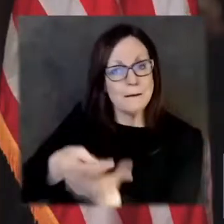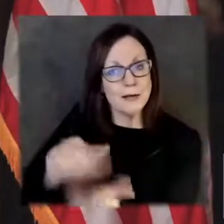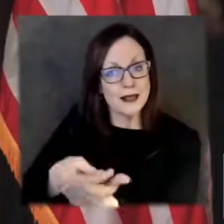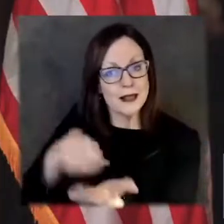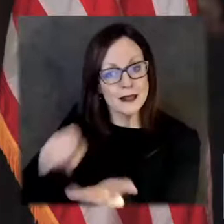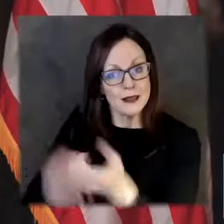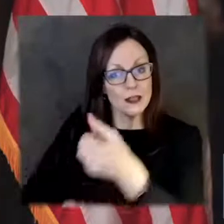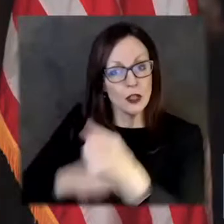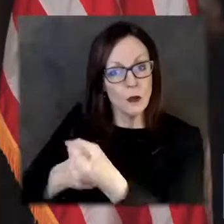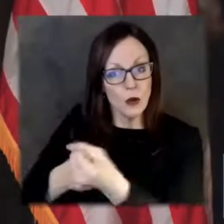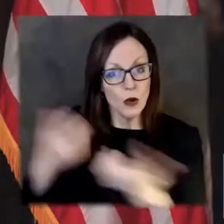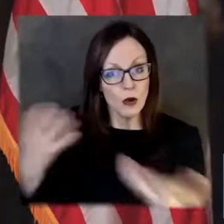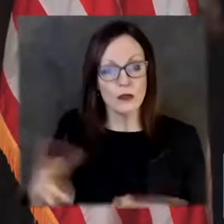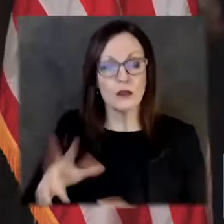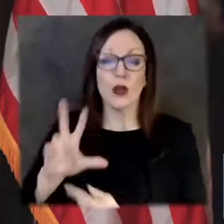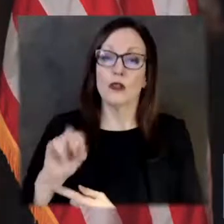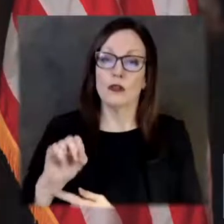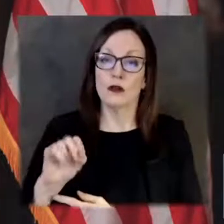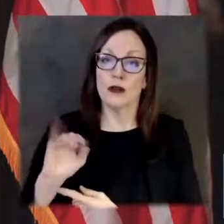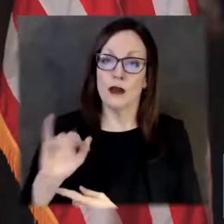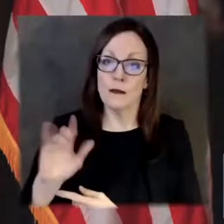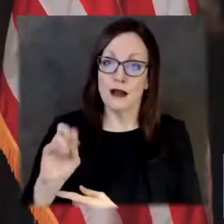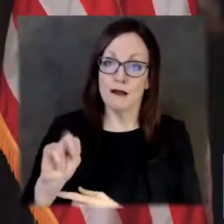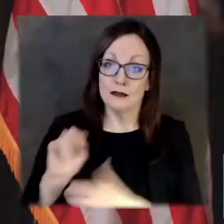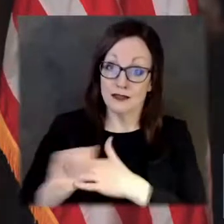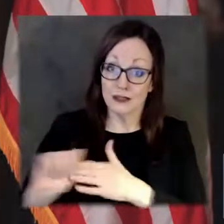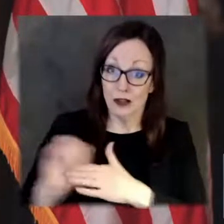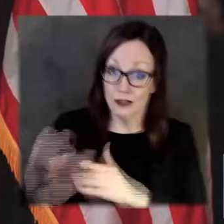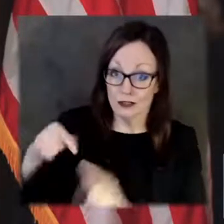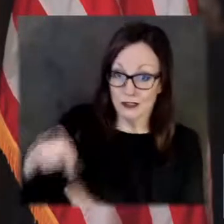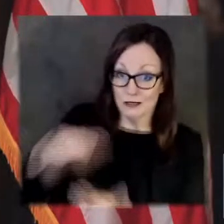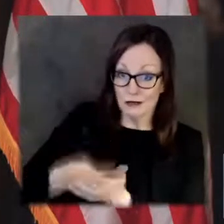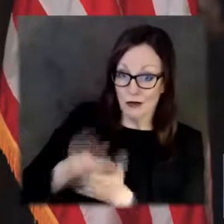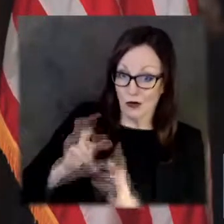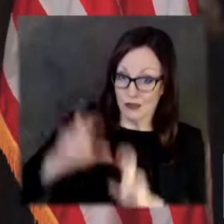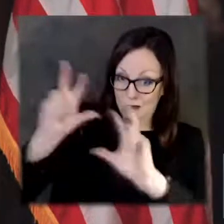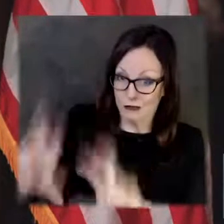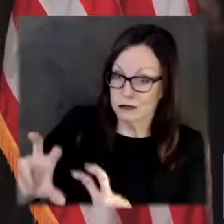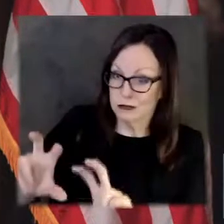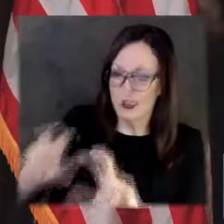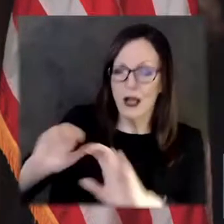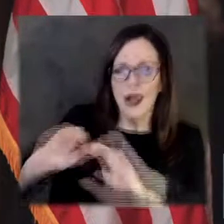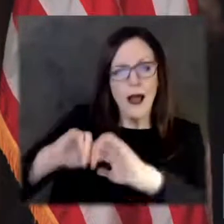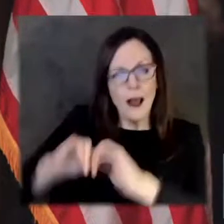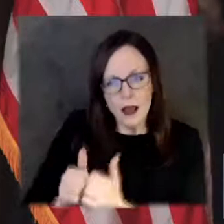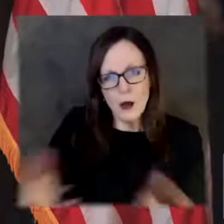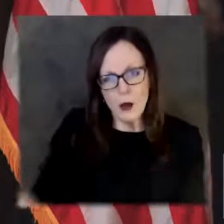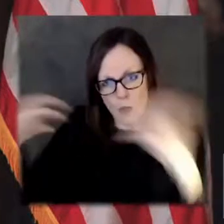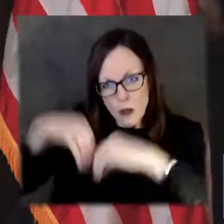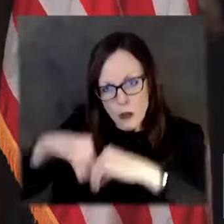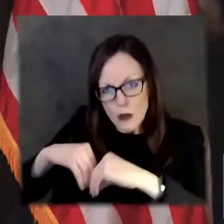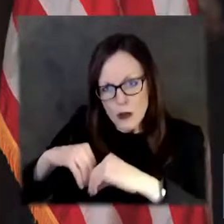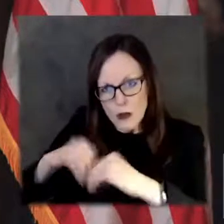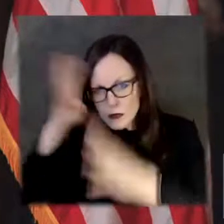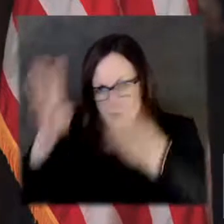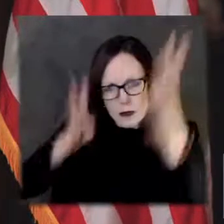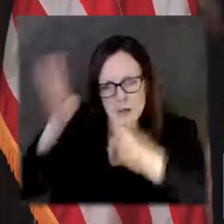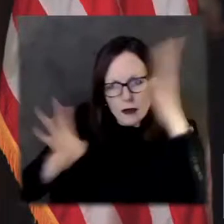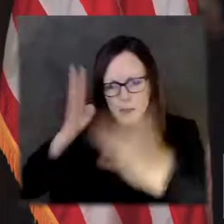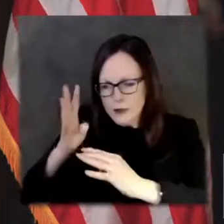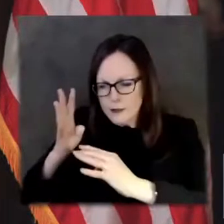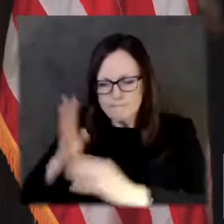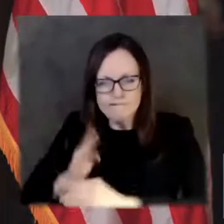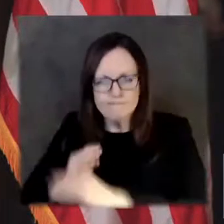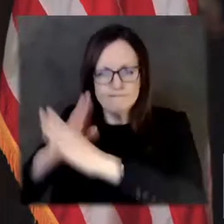a $30 million investment in proactively flood-proofing, ensuring public safety, and reducing the risk